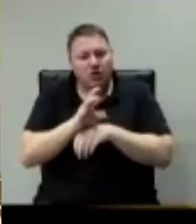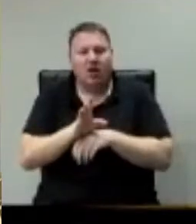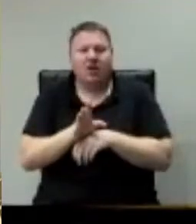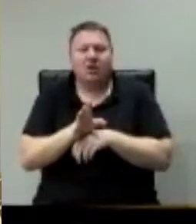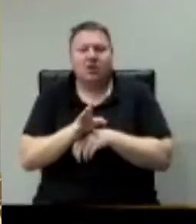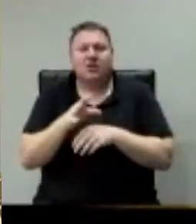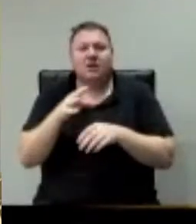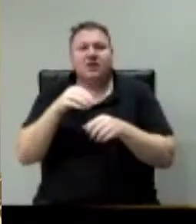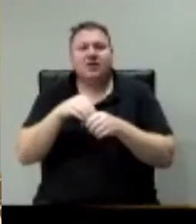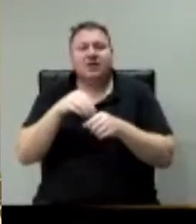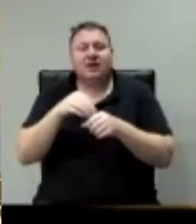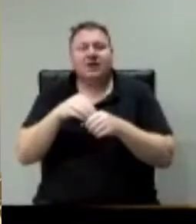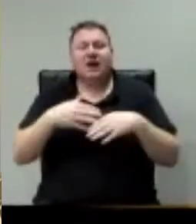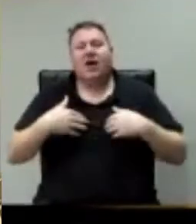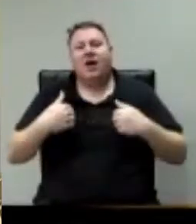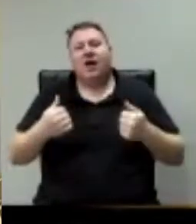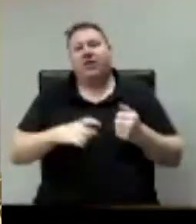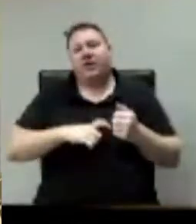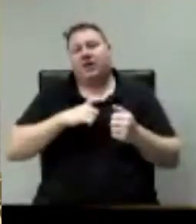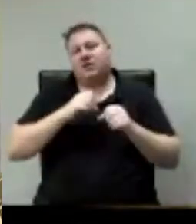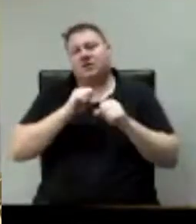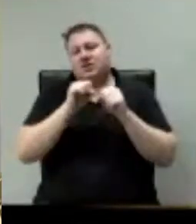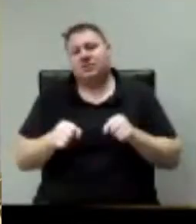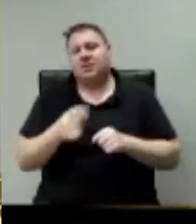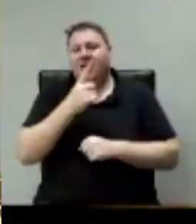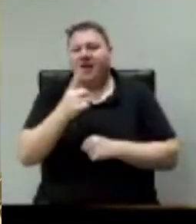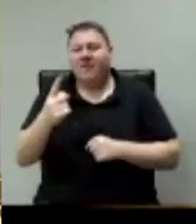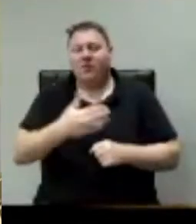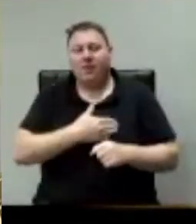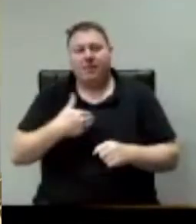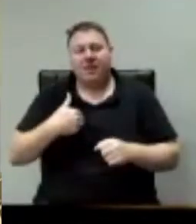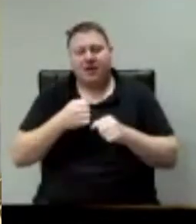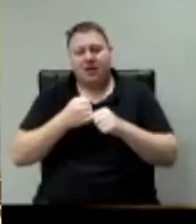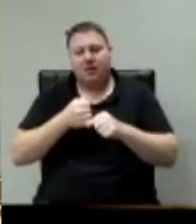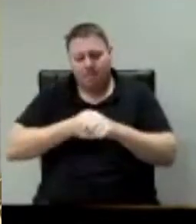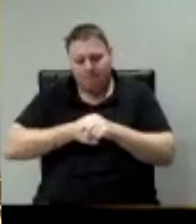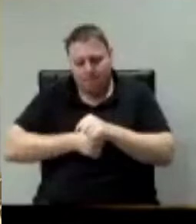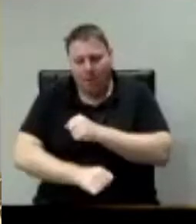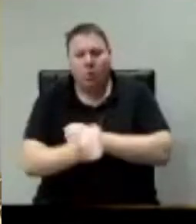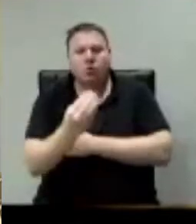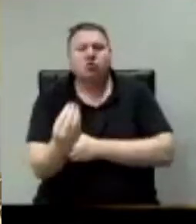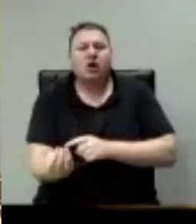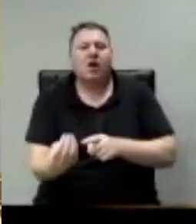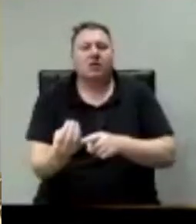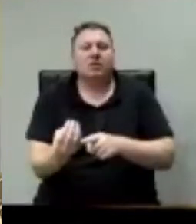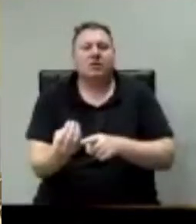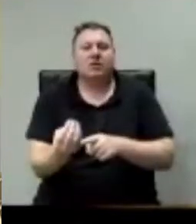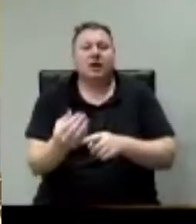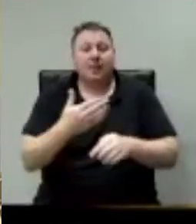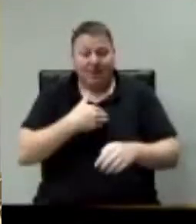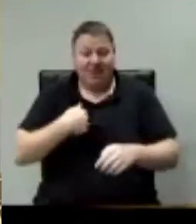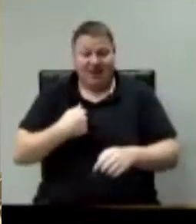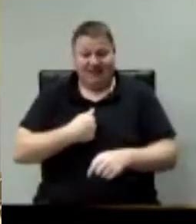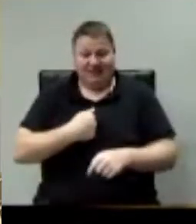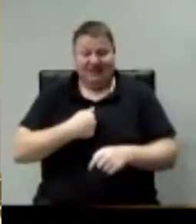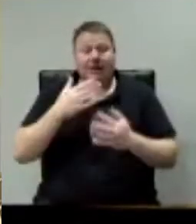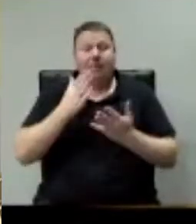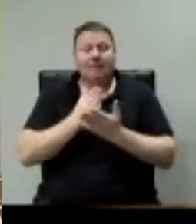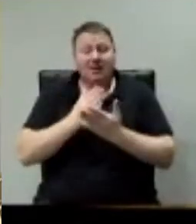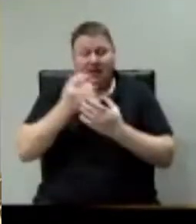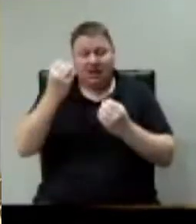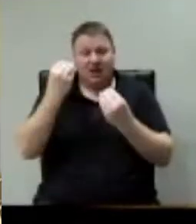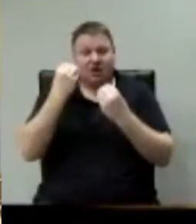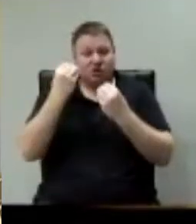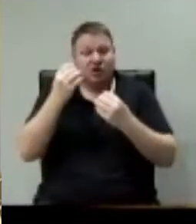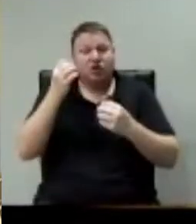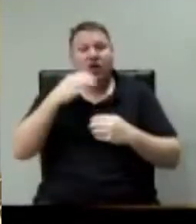throughout their healthcare system. Every mother that gives birth to a child must be educated on their health.